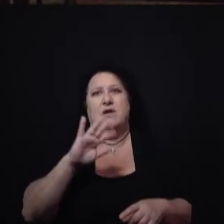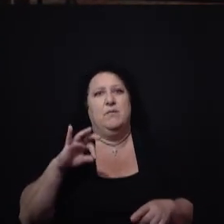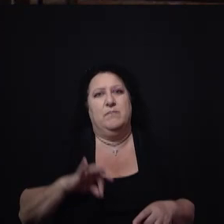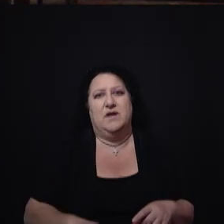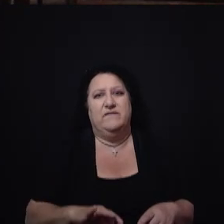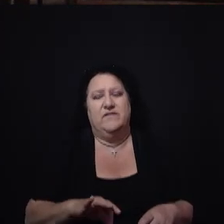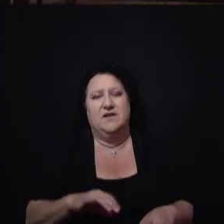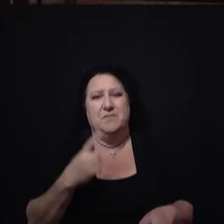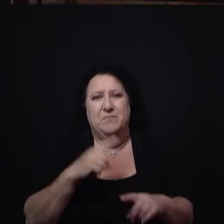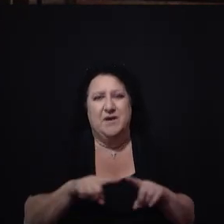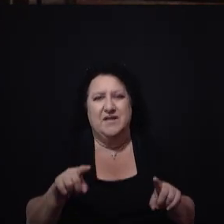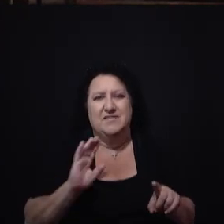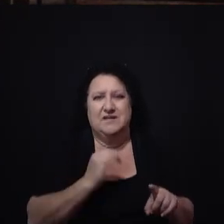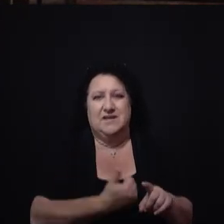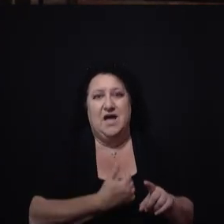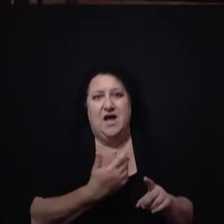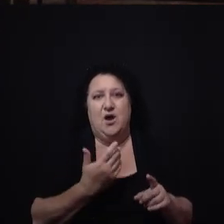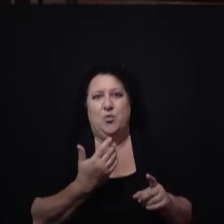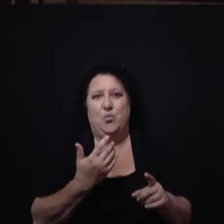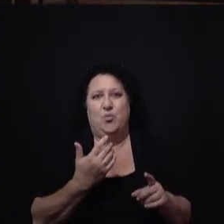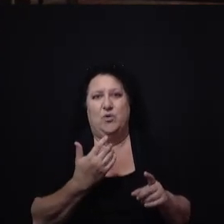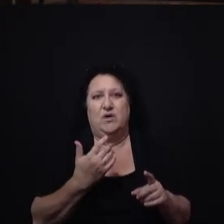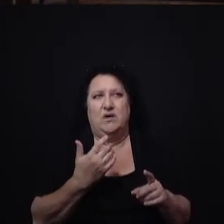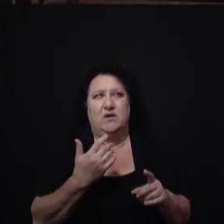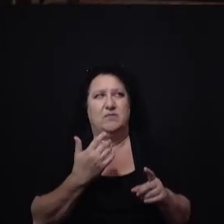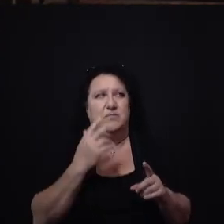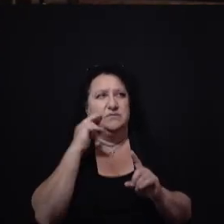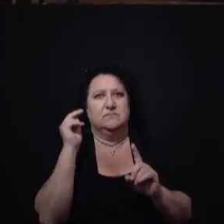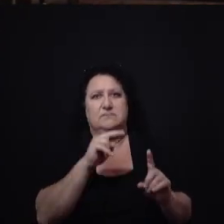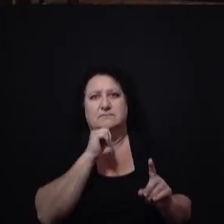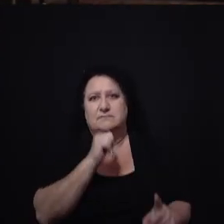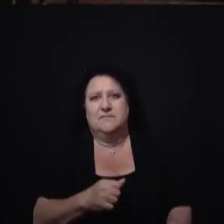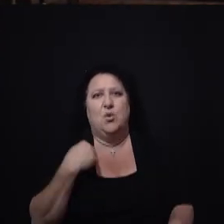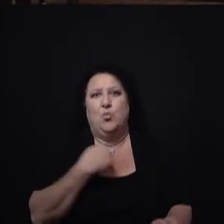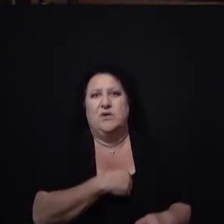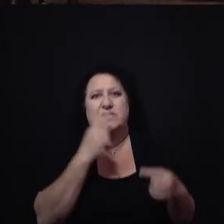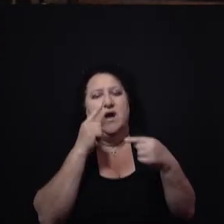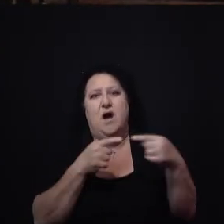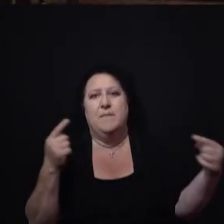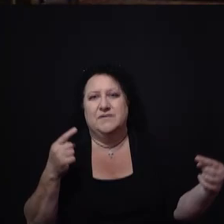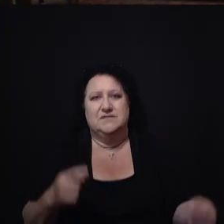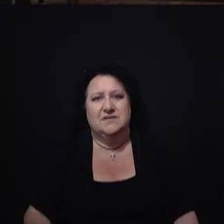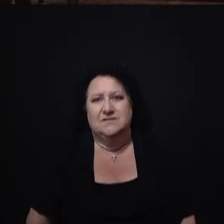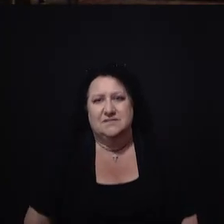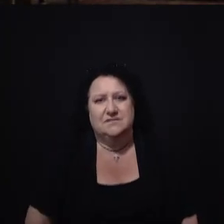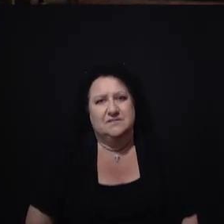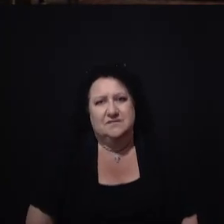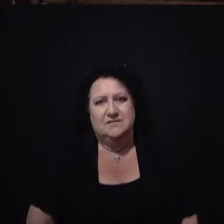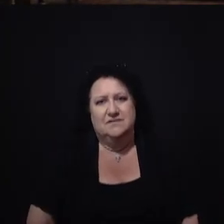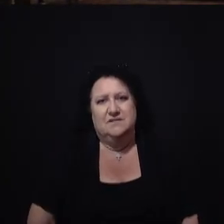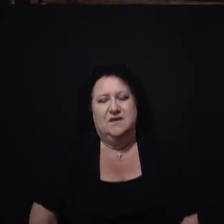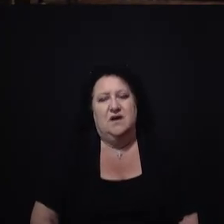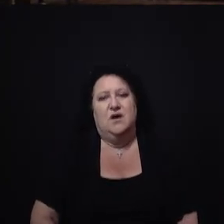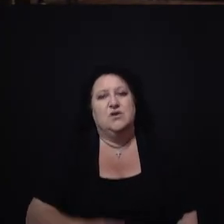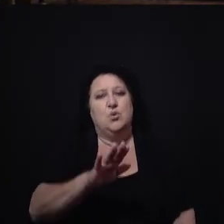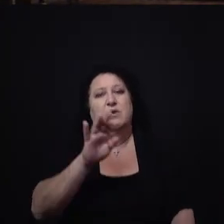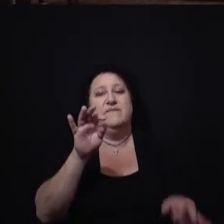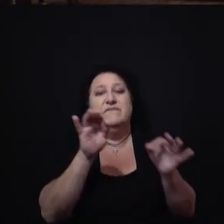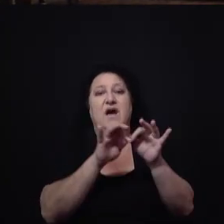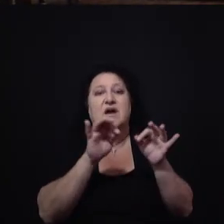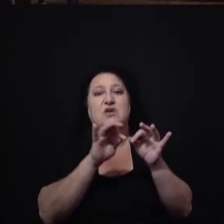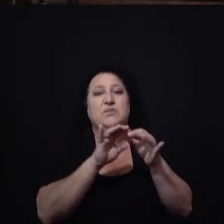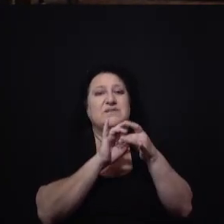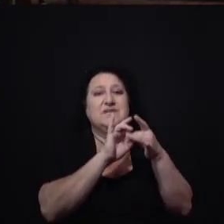That's not who we are, church. We are the opposite of that. Your value is not in what you do.